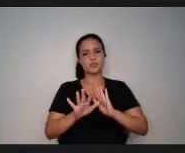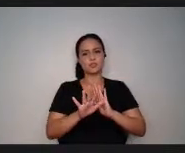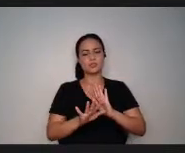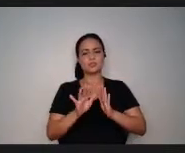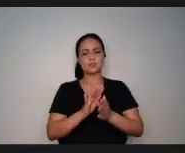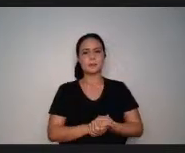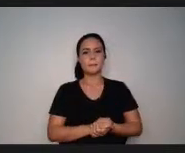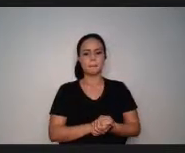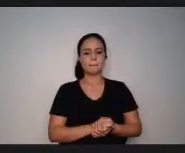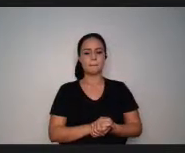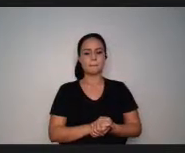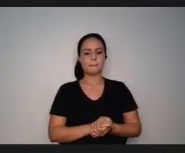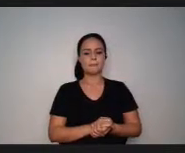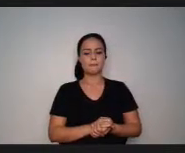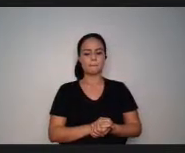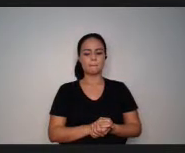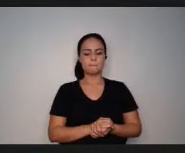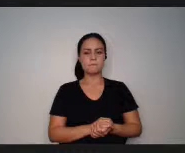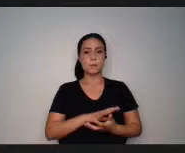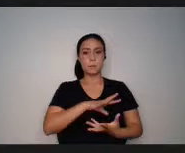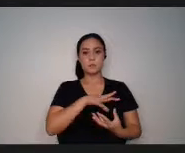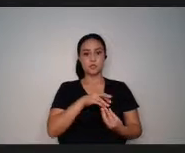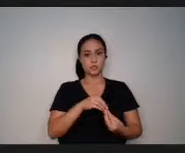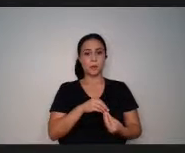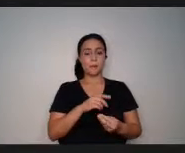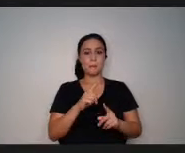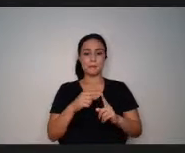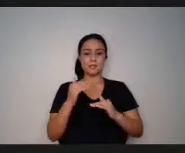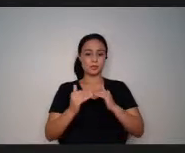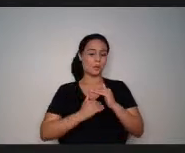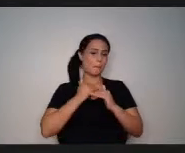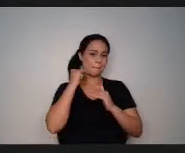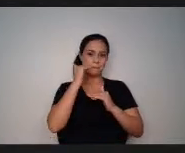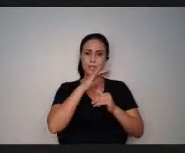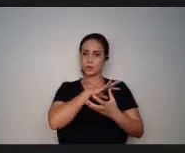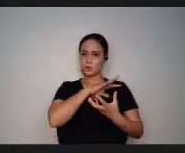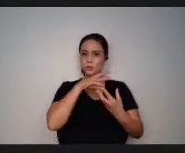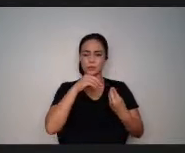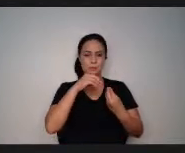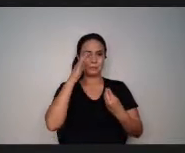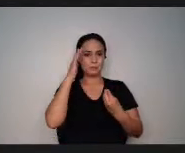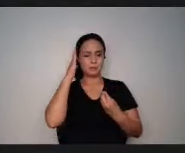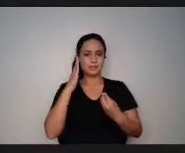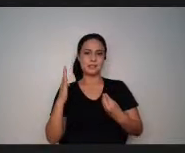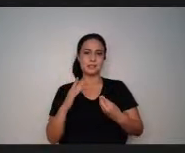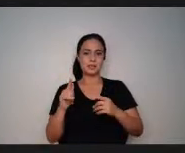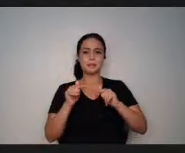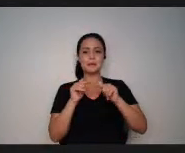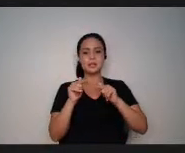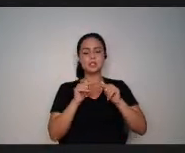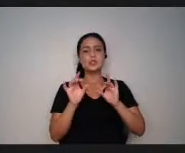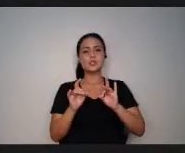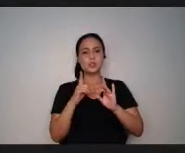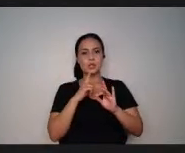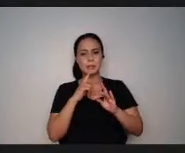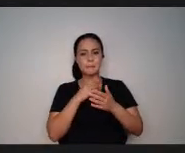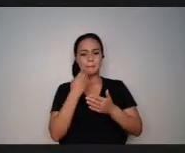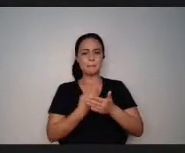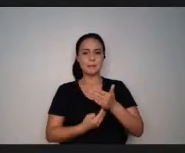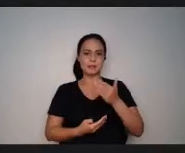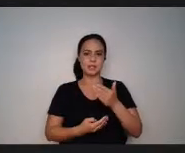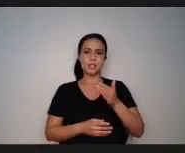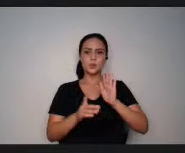And we know that in this context, in this global context, but especially in the Brazilian context, where the workers